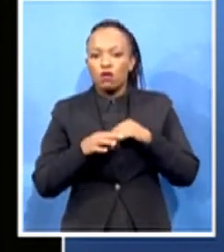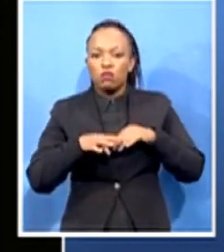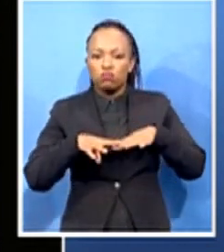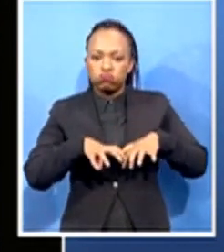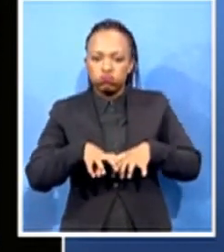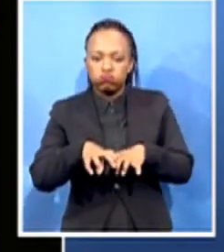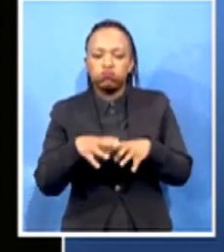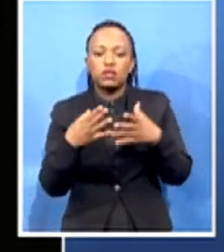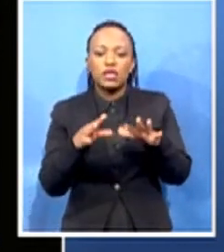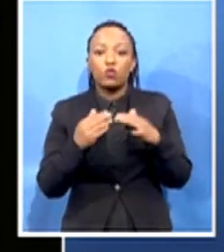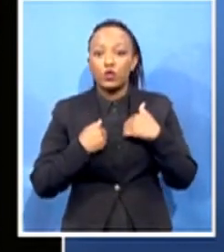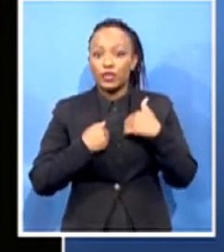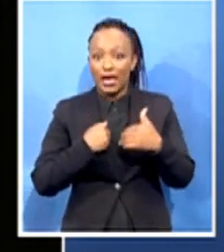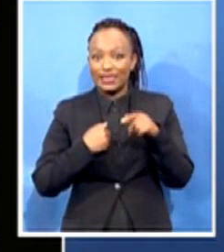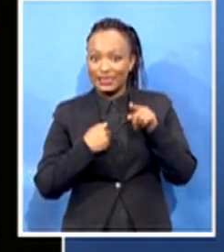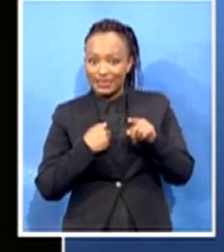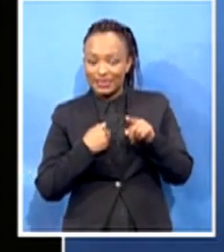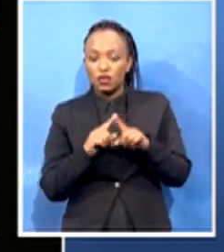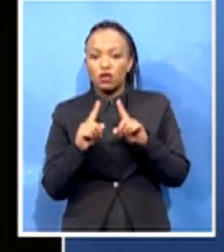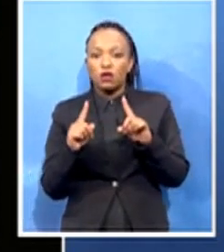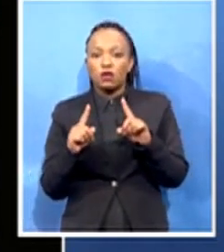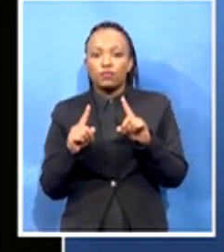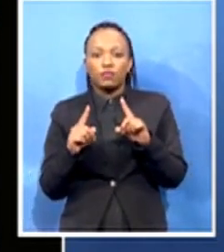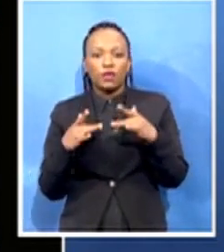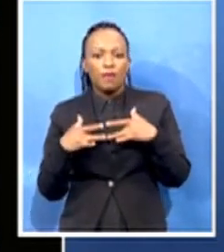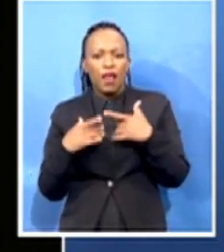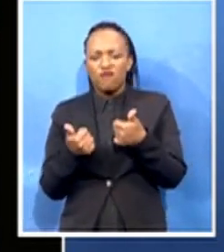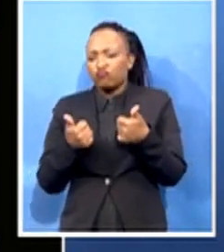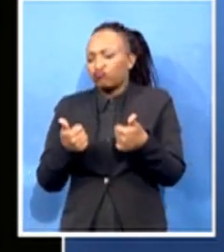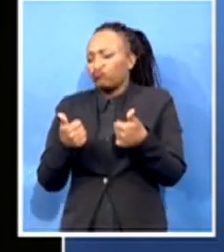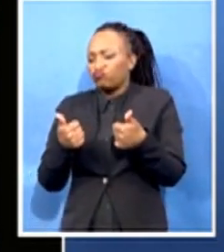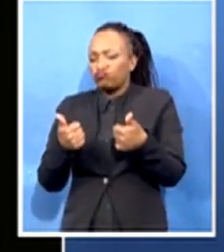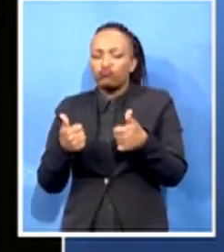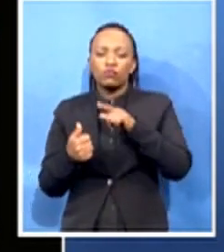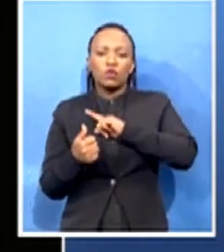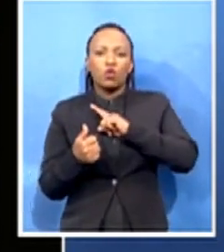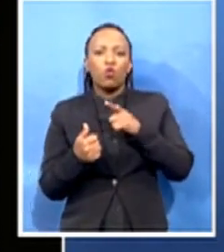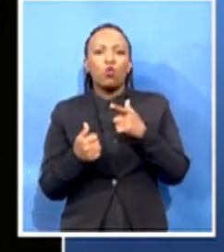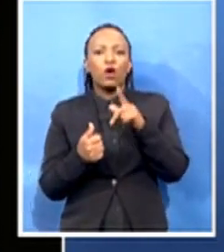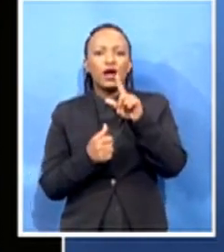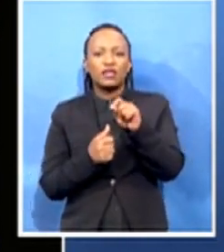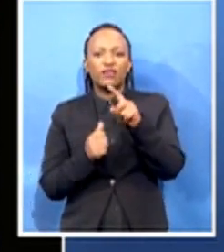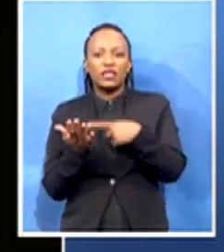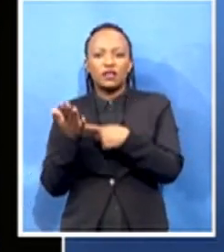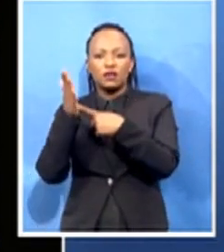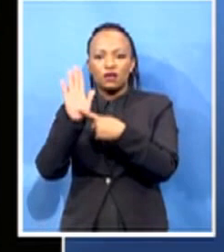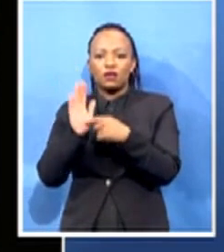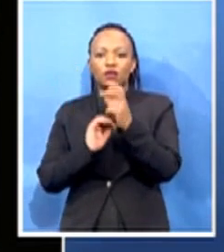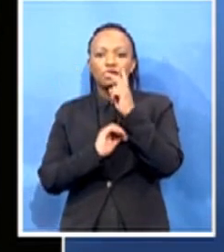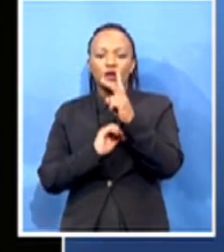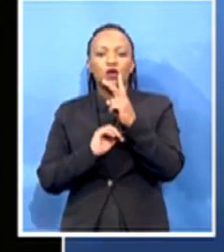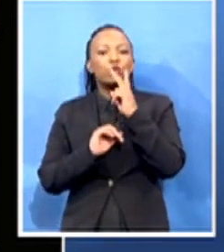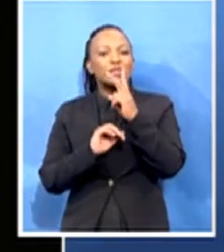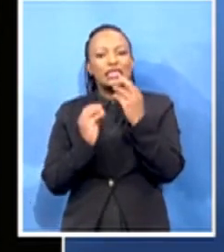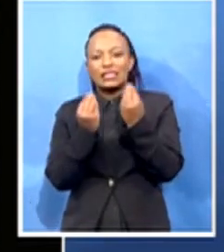make your life very good, that now your television will see what you normally did not see for almost 5 months,